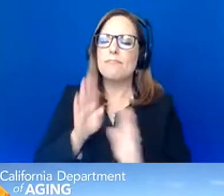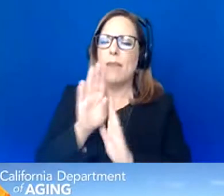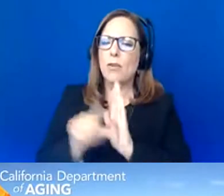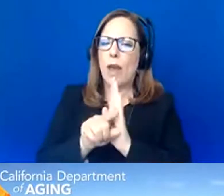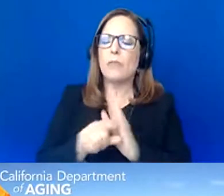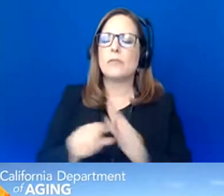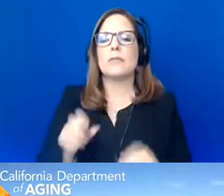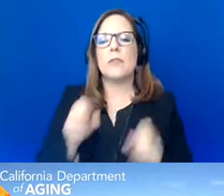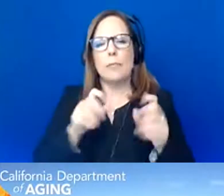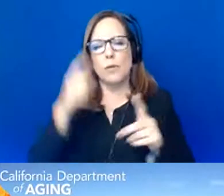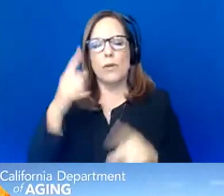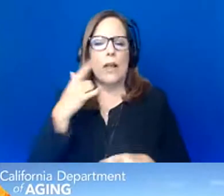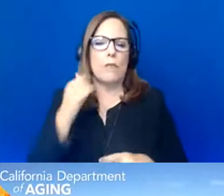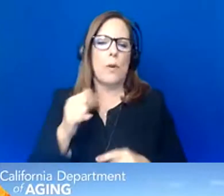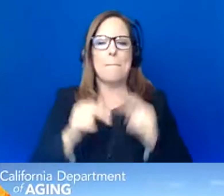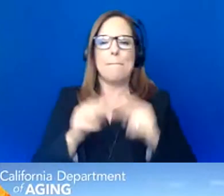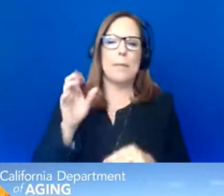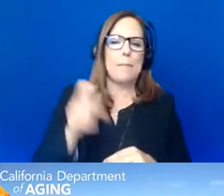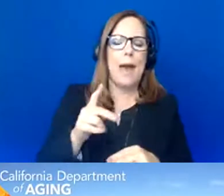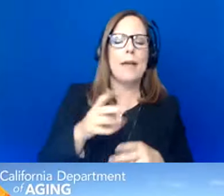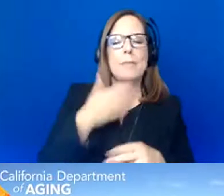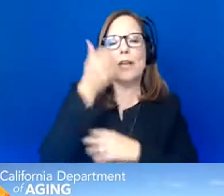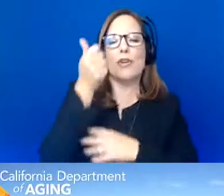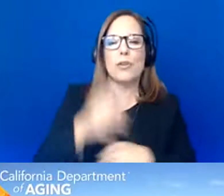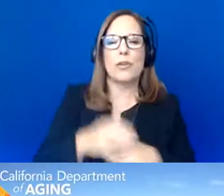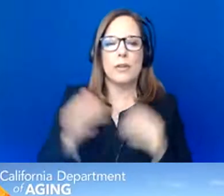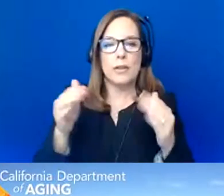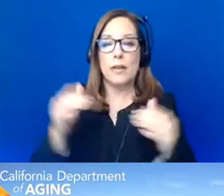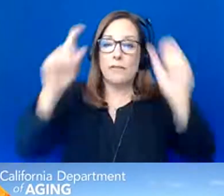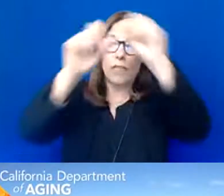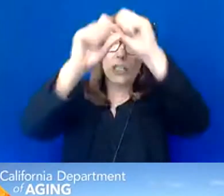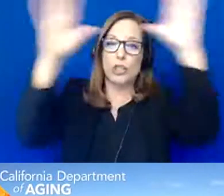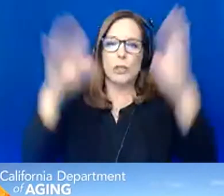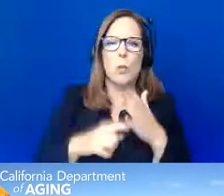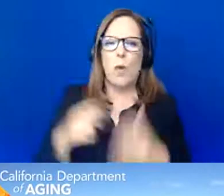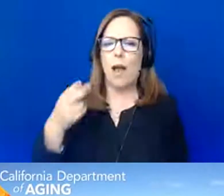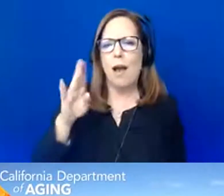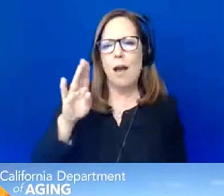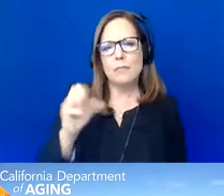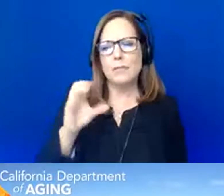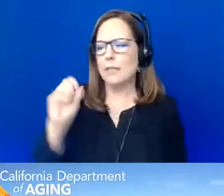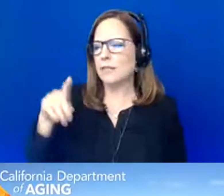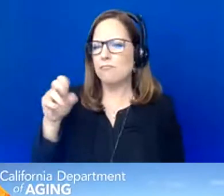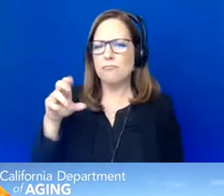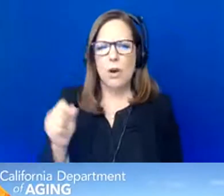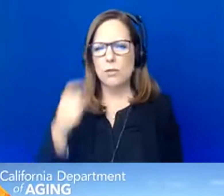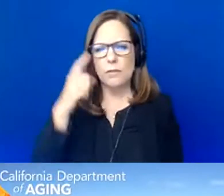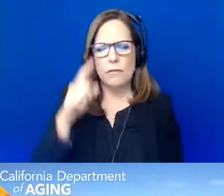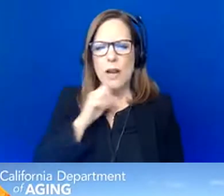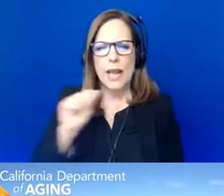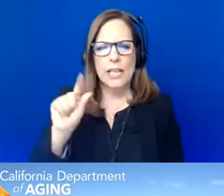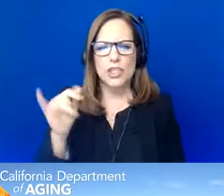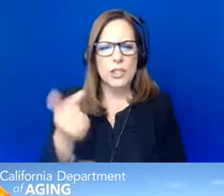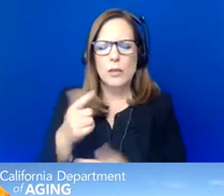back better. A little brief background about the vision, what the Hubs and Spokes for Aging and Disability in every community looks